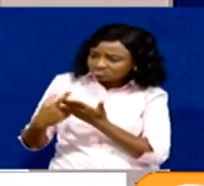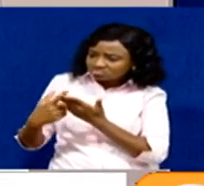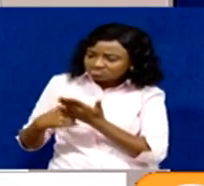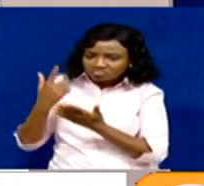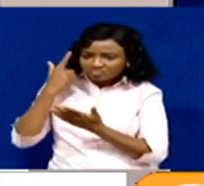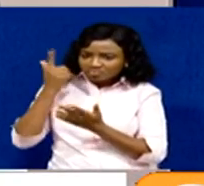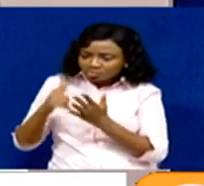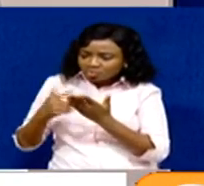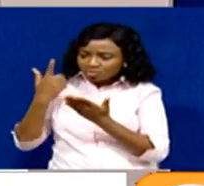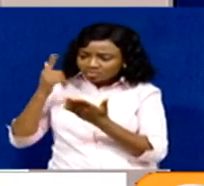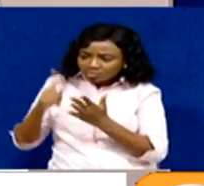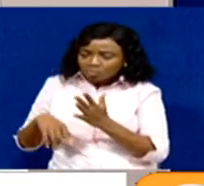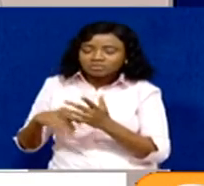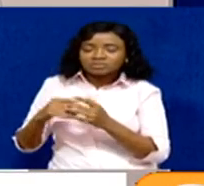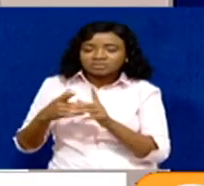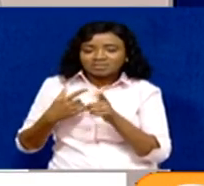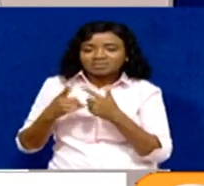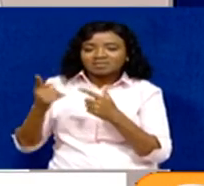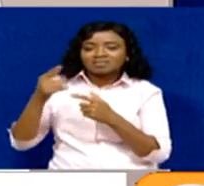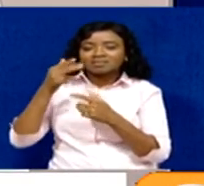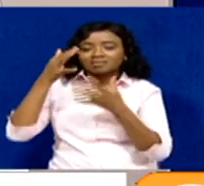thought we should look for